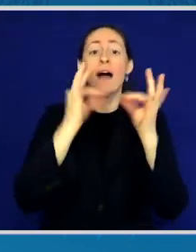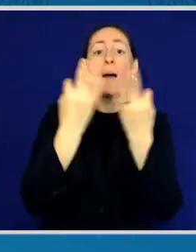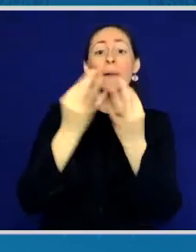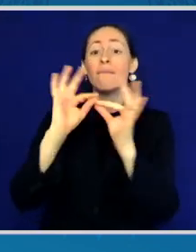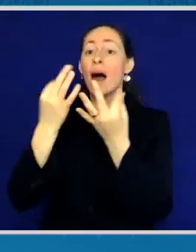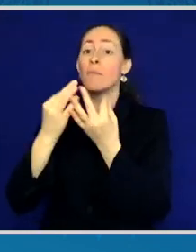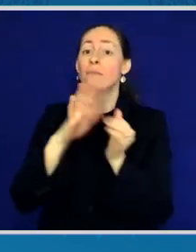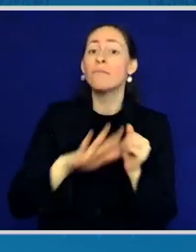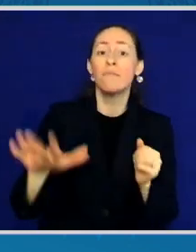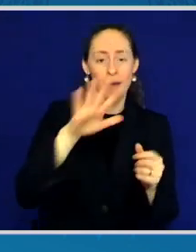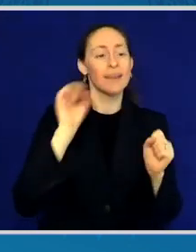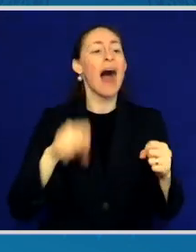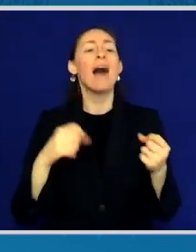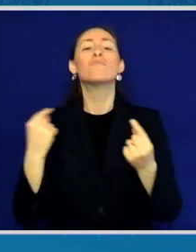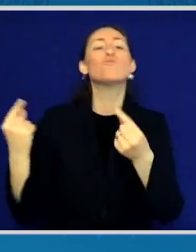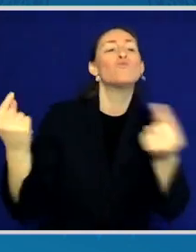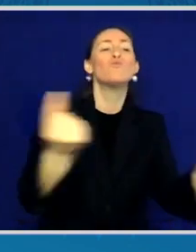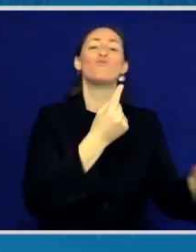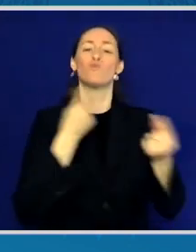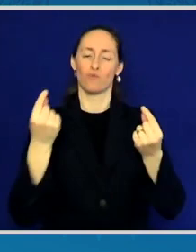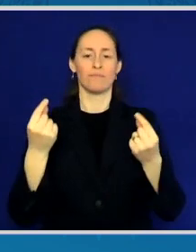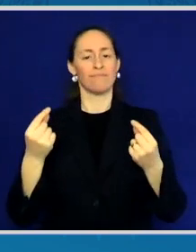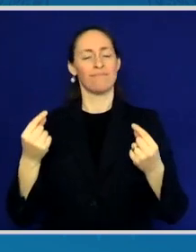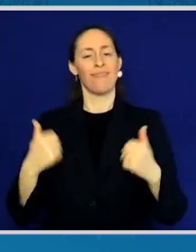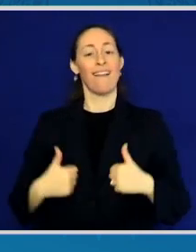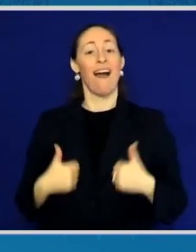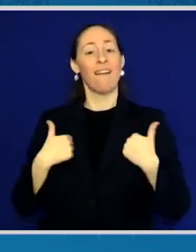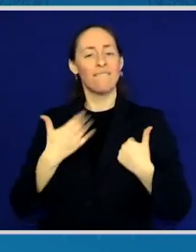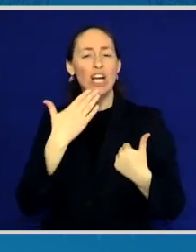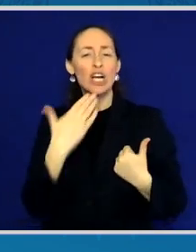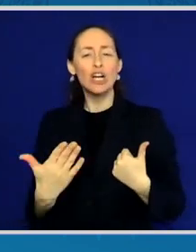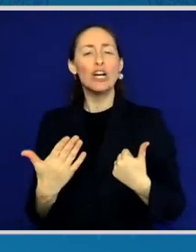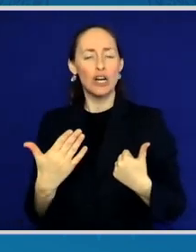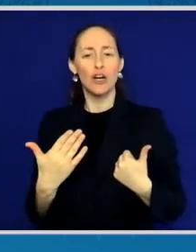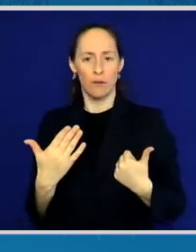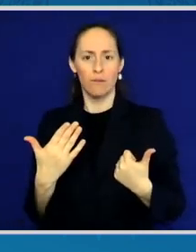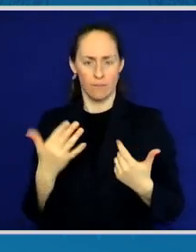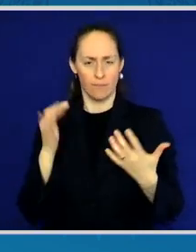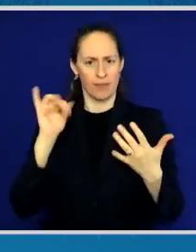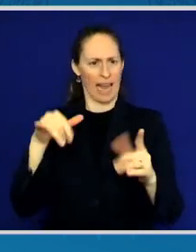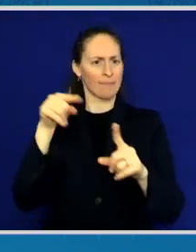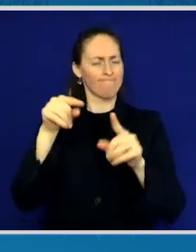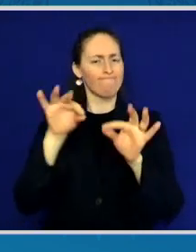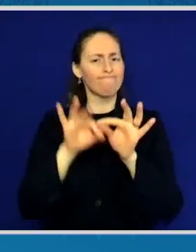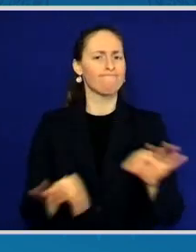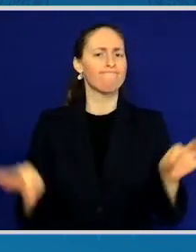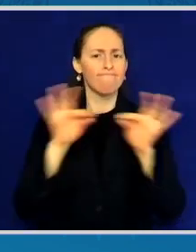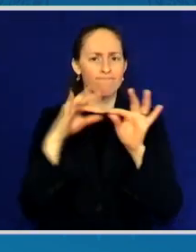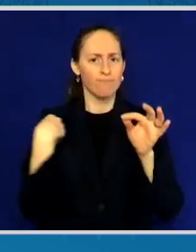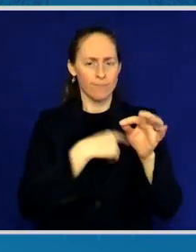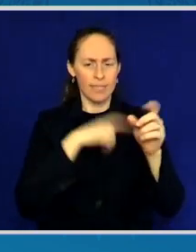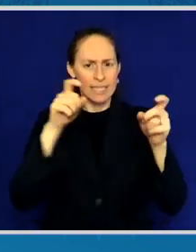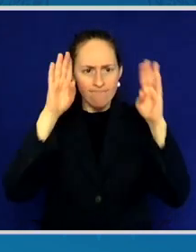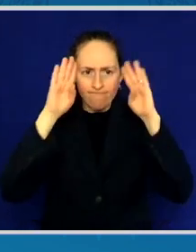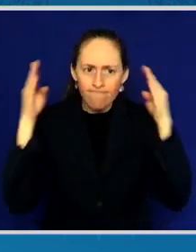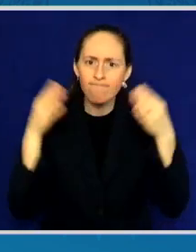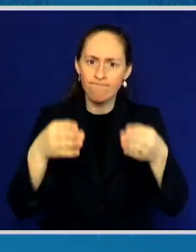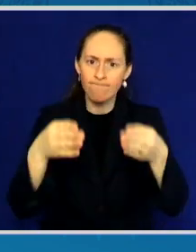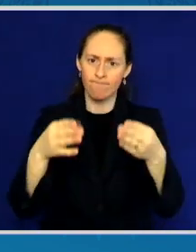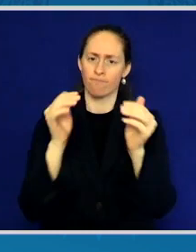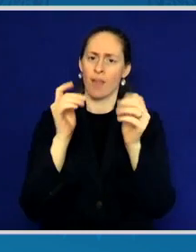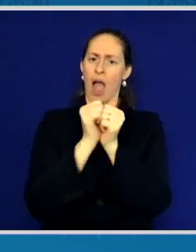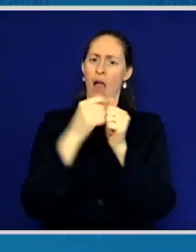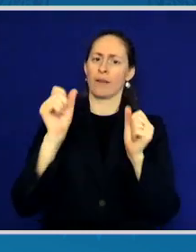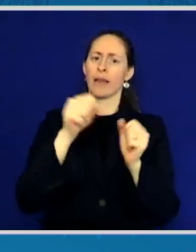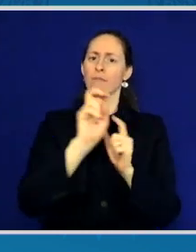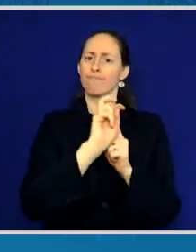lives? And so that's the context in which I think about this very important subject, which is the subject of public transit. And,